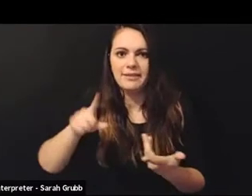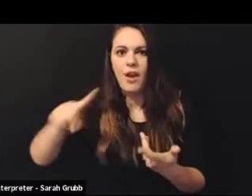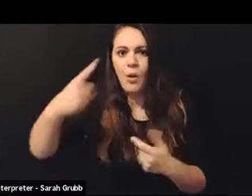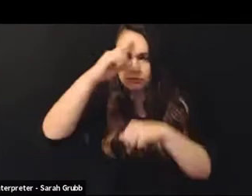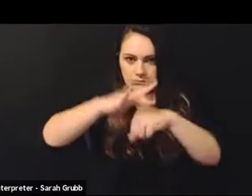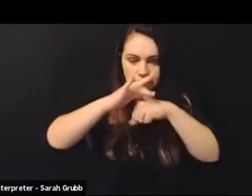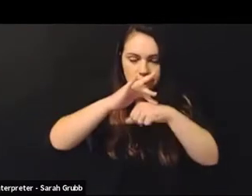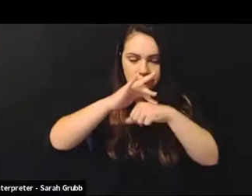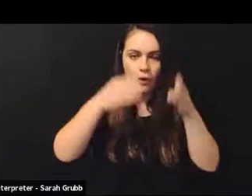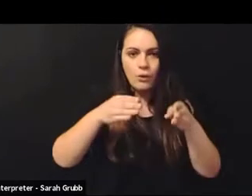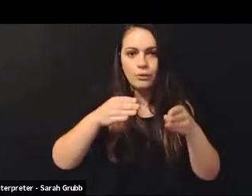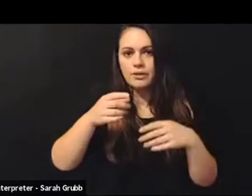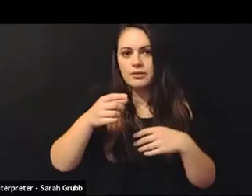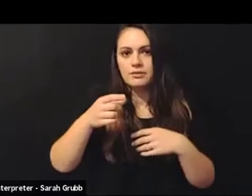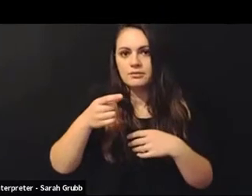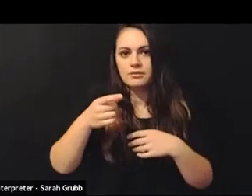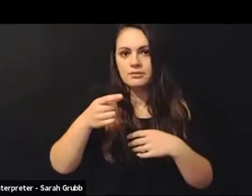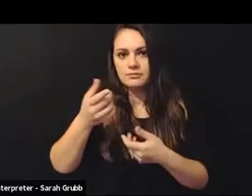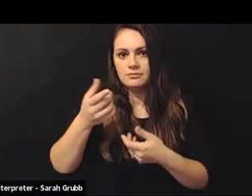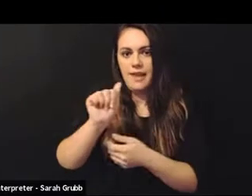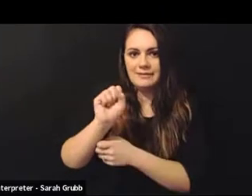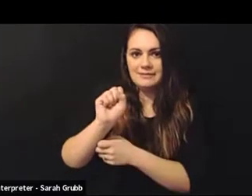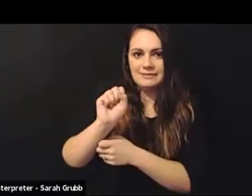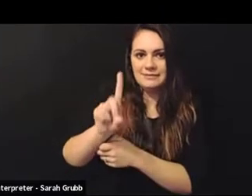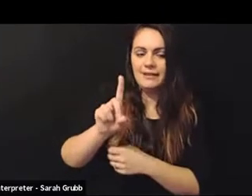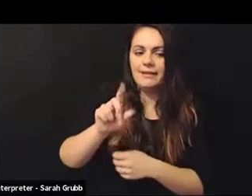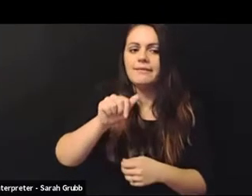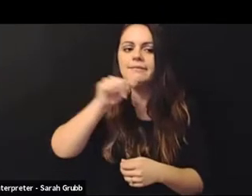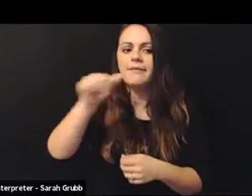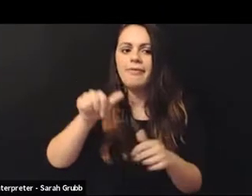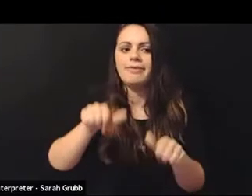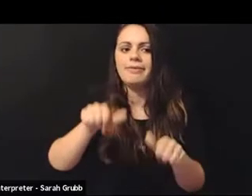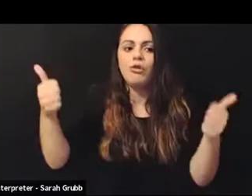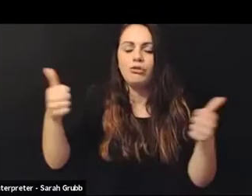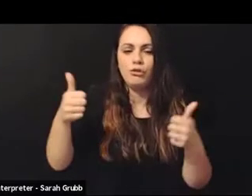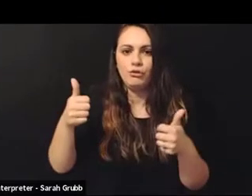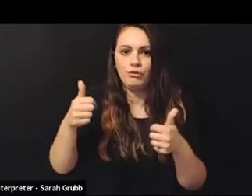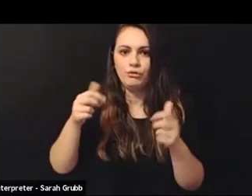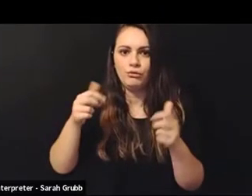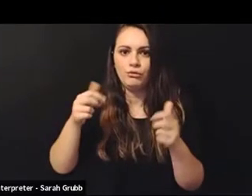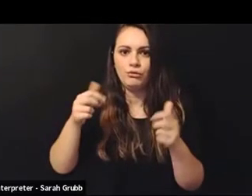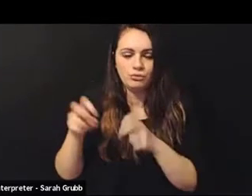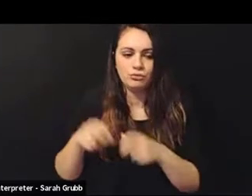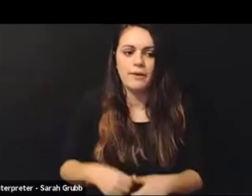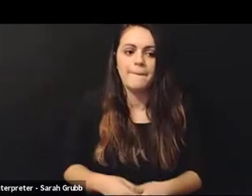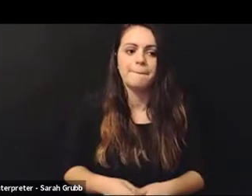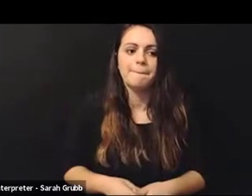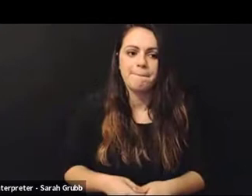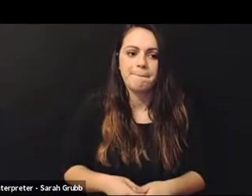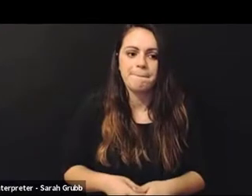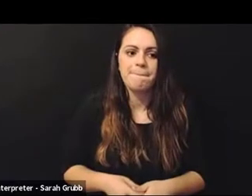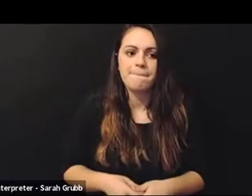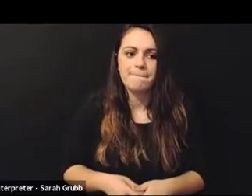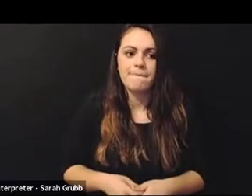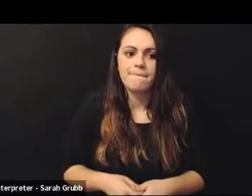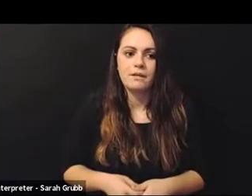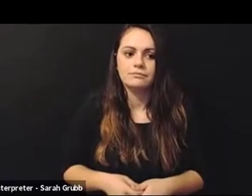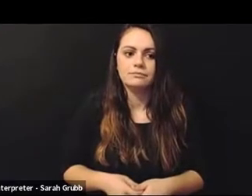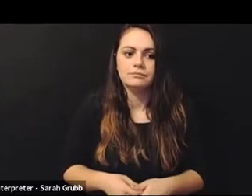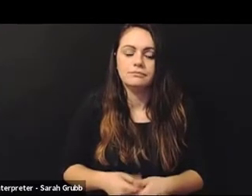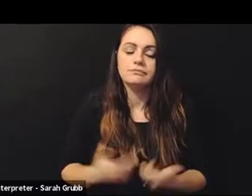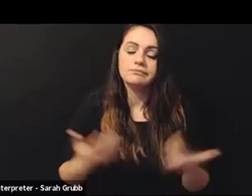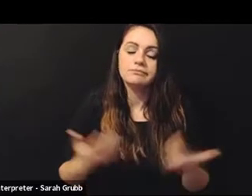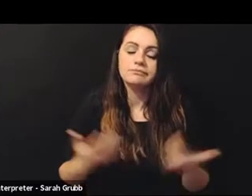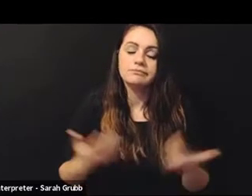other sensory issues. And then sometimes it actually limits a child. It